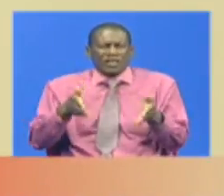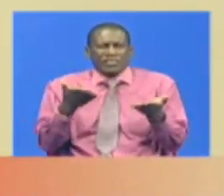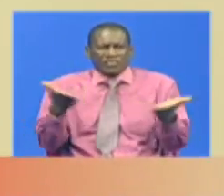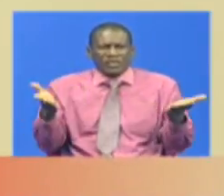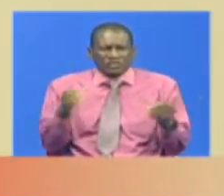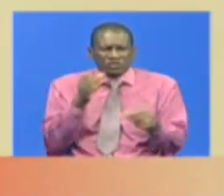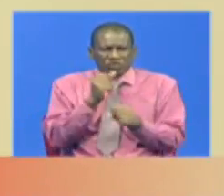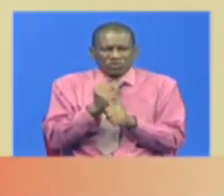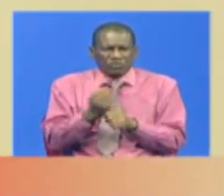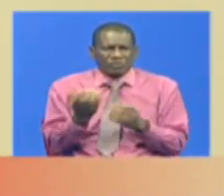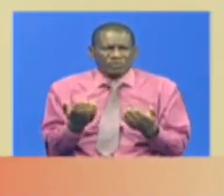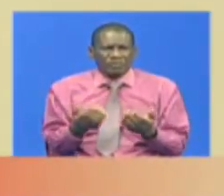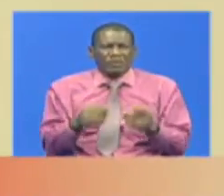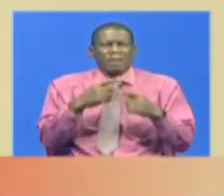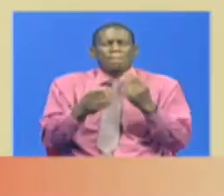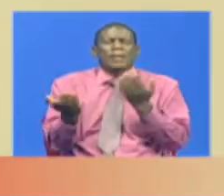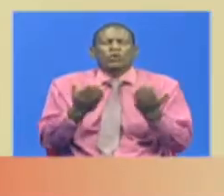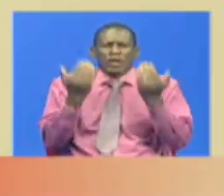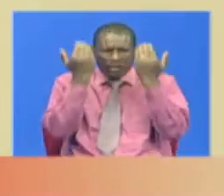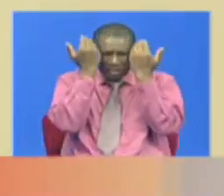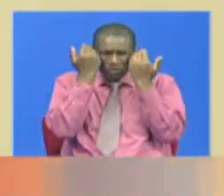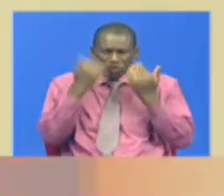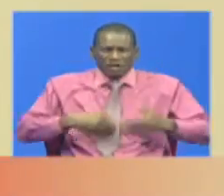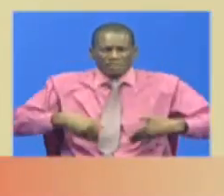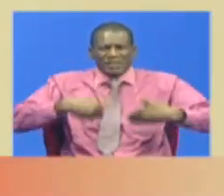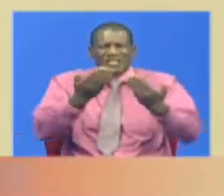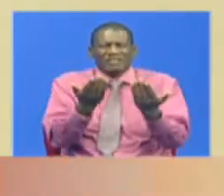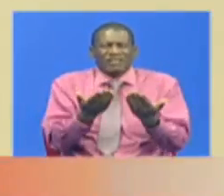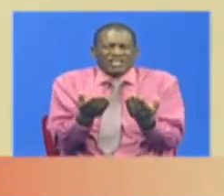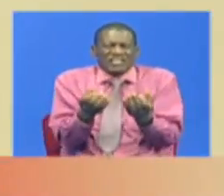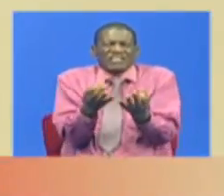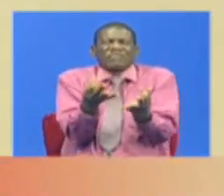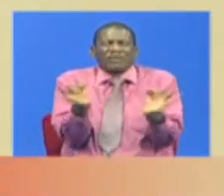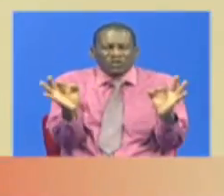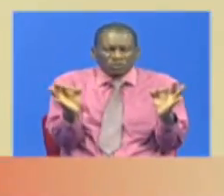hand. But where the court has been given discretion,